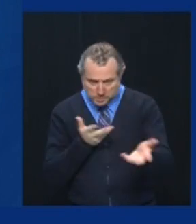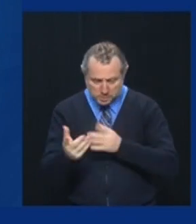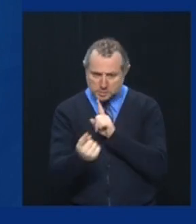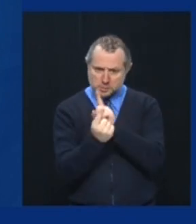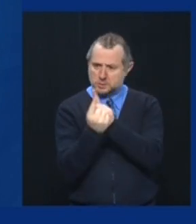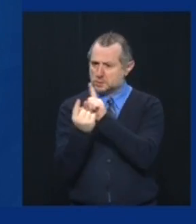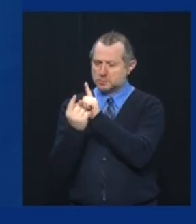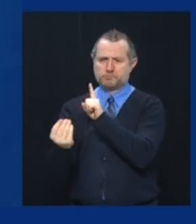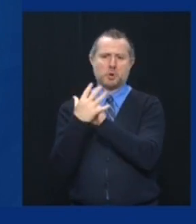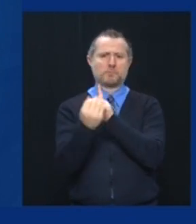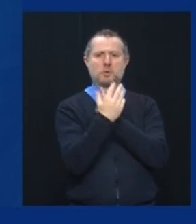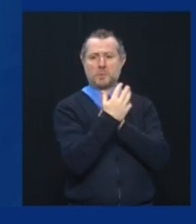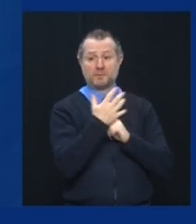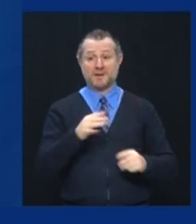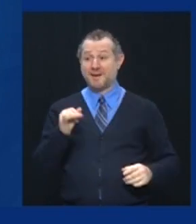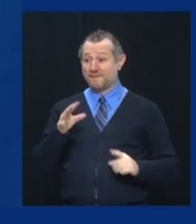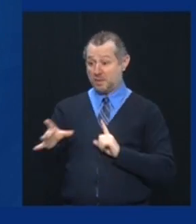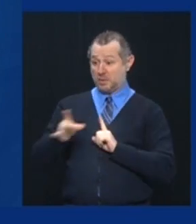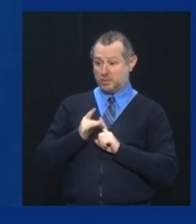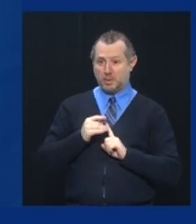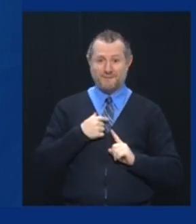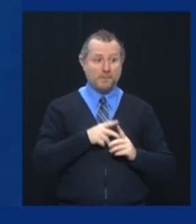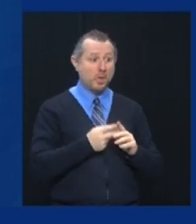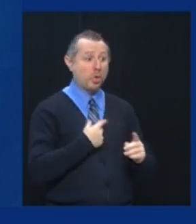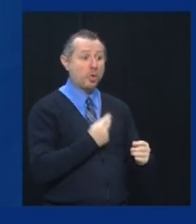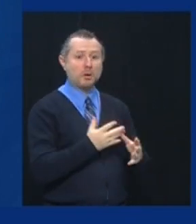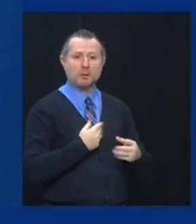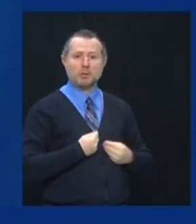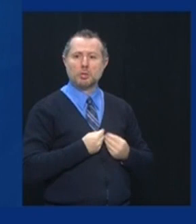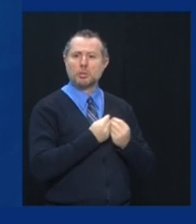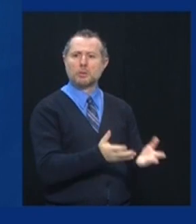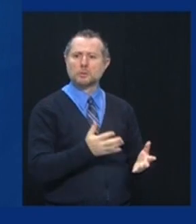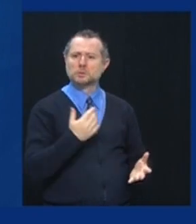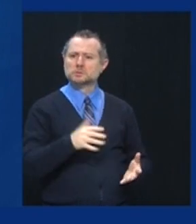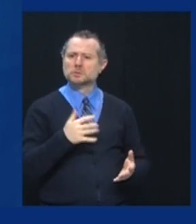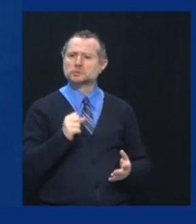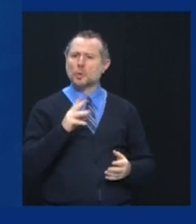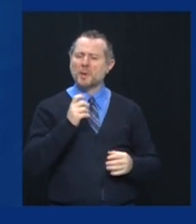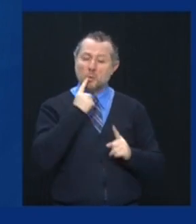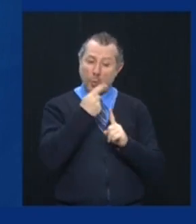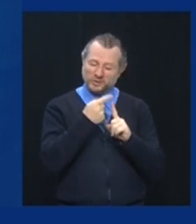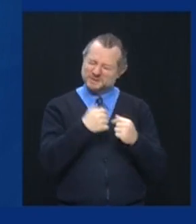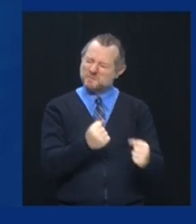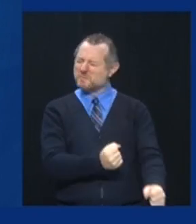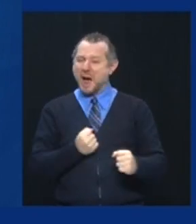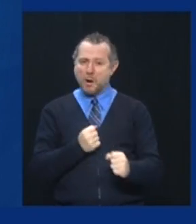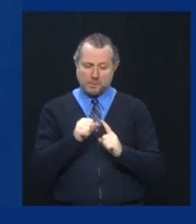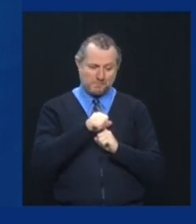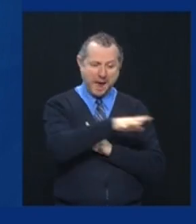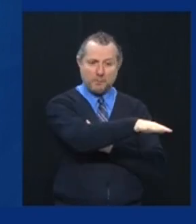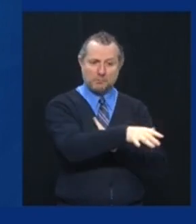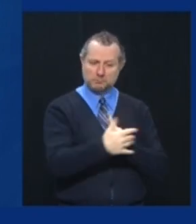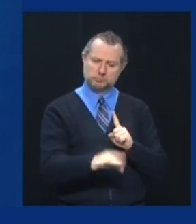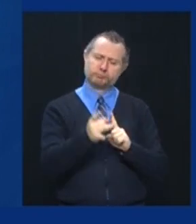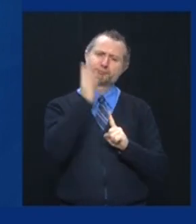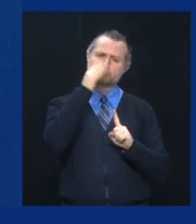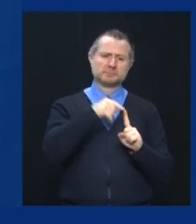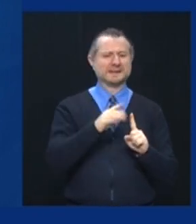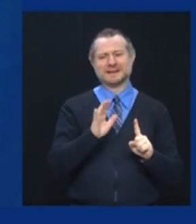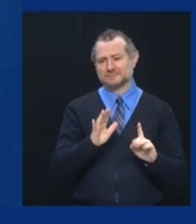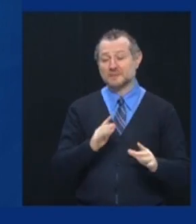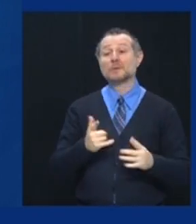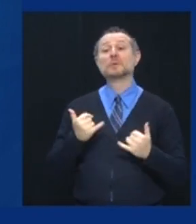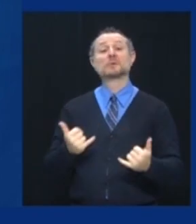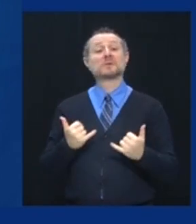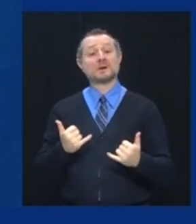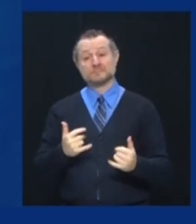We have it opened for all healthcare workers are now eligible, and the hospitals